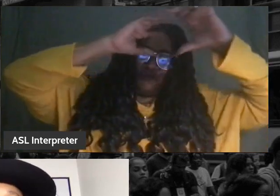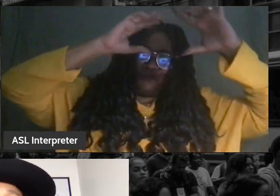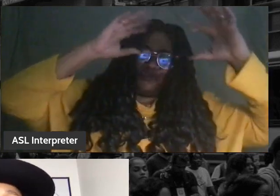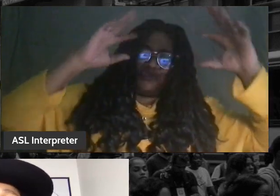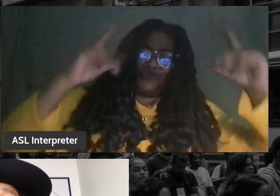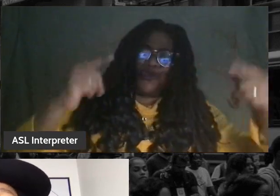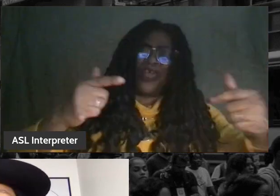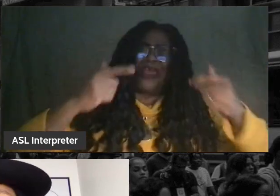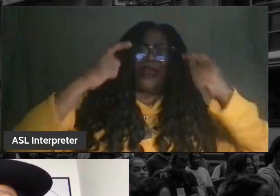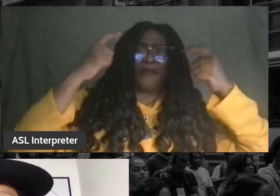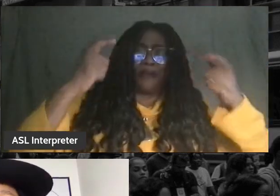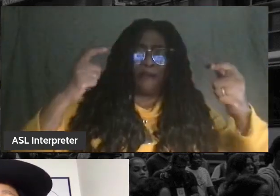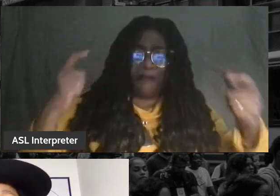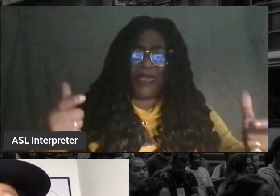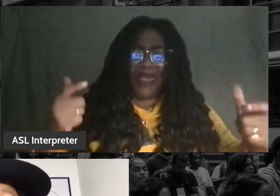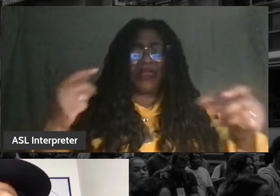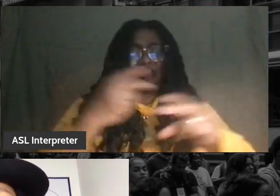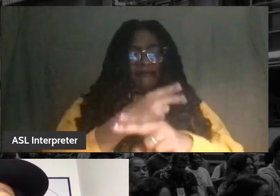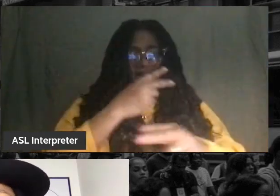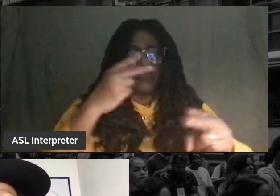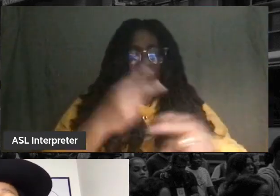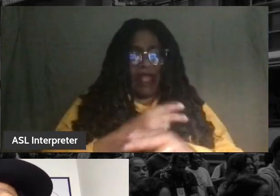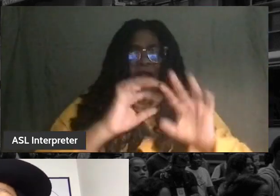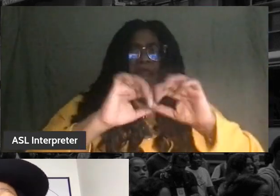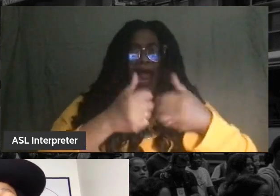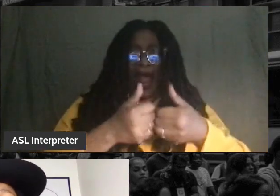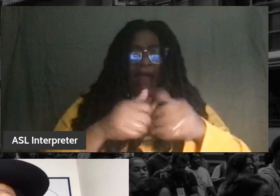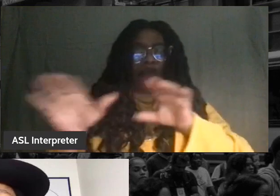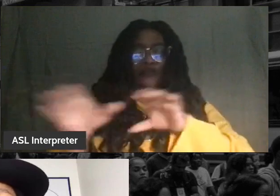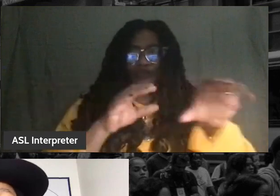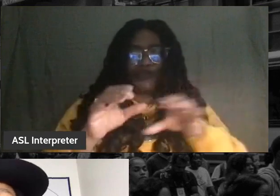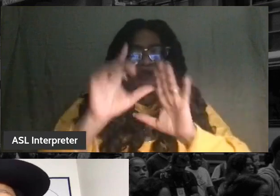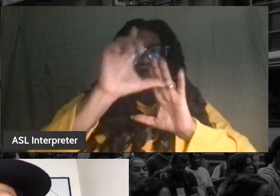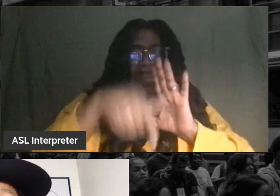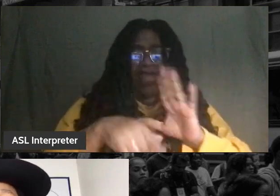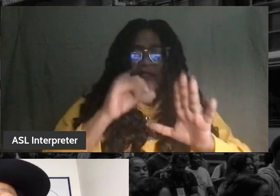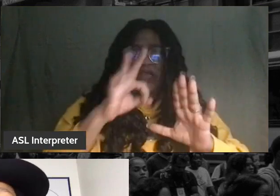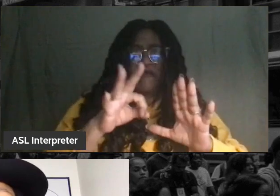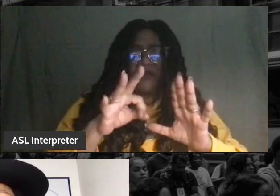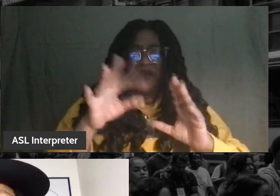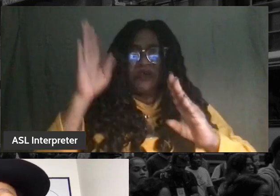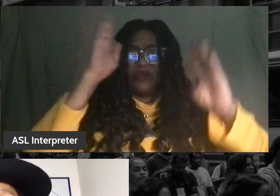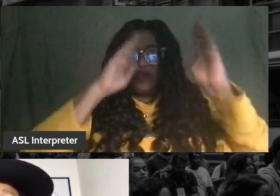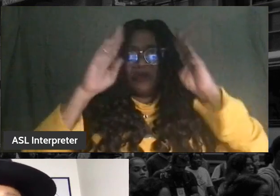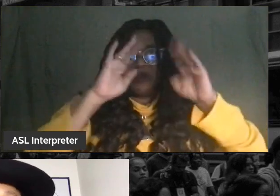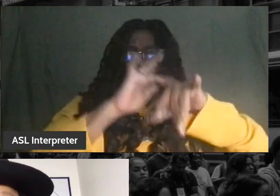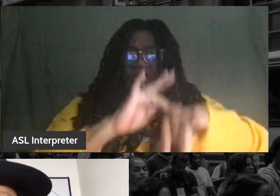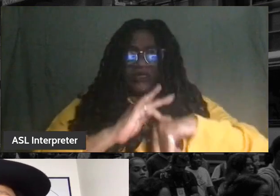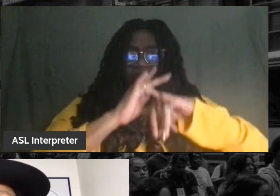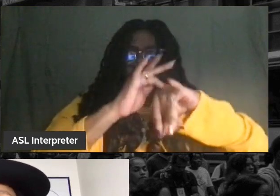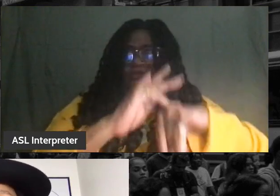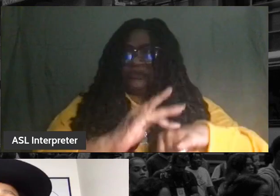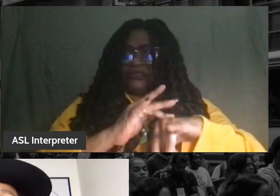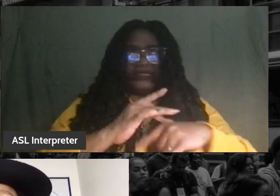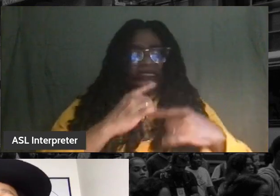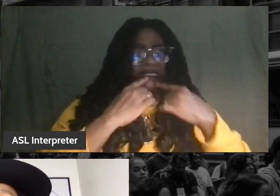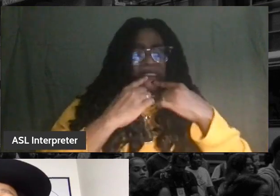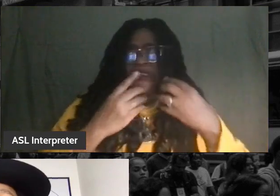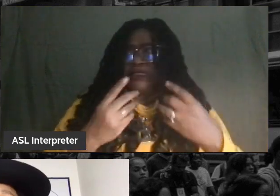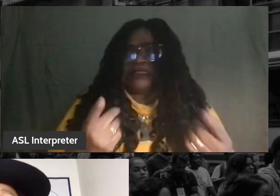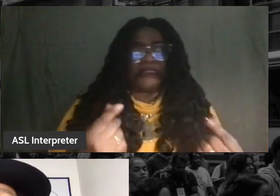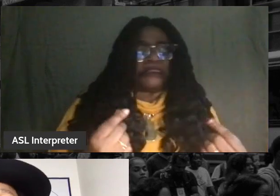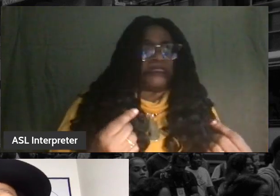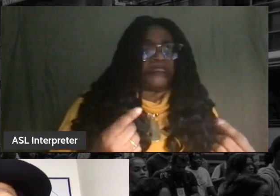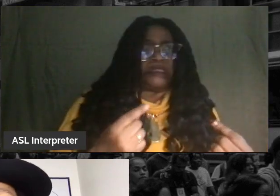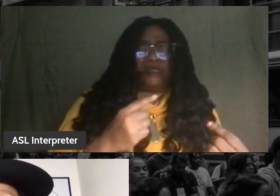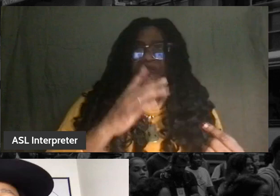the project made later. Because if you worry about the logistics beforehand, it will likely discourage you and make you feel like